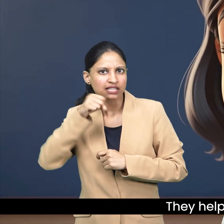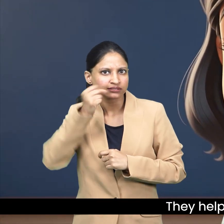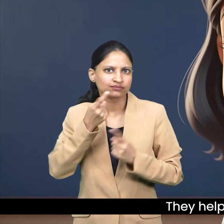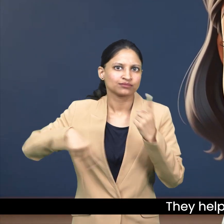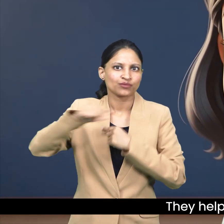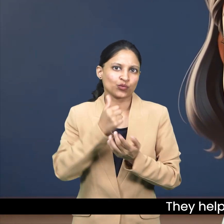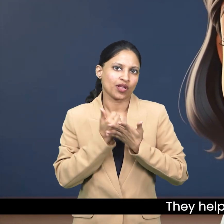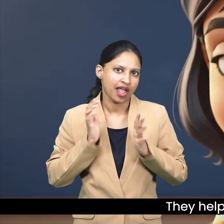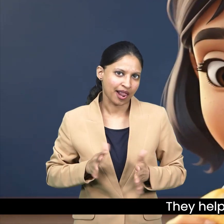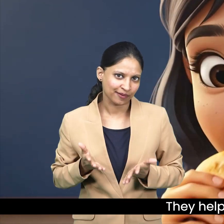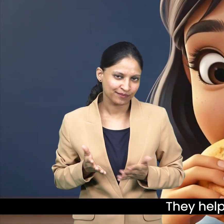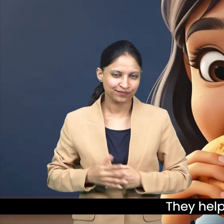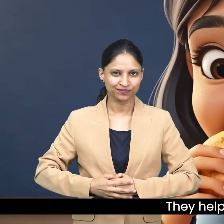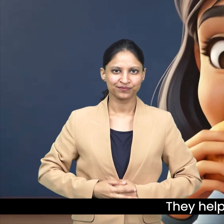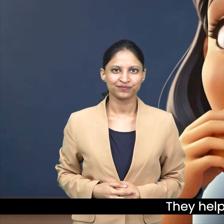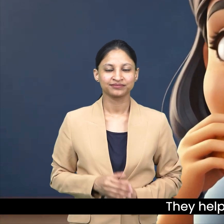food.